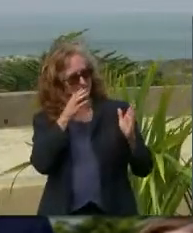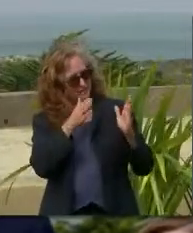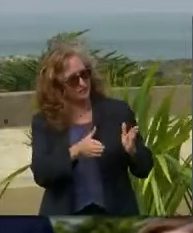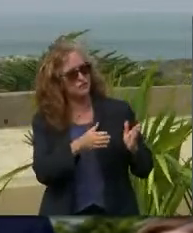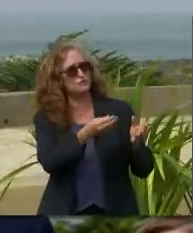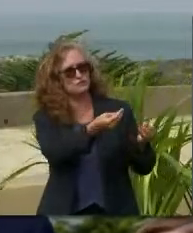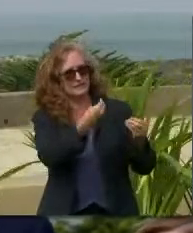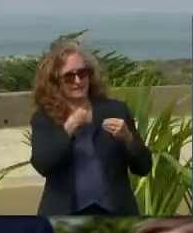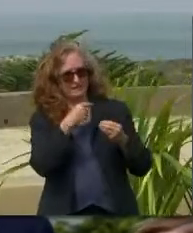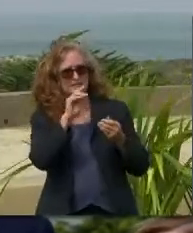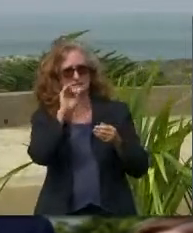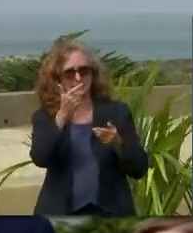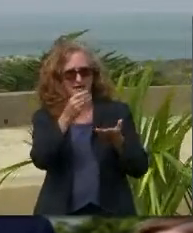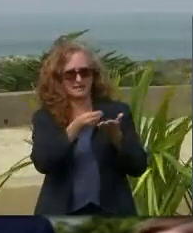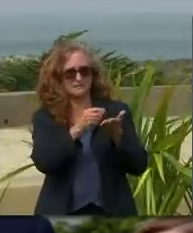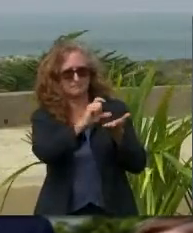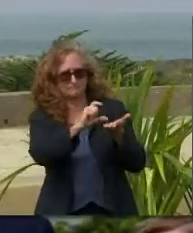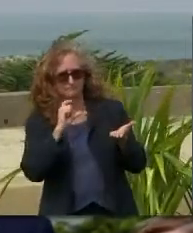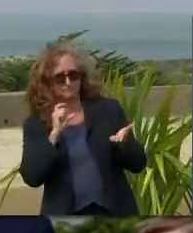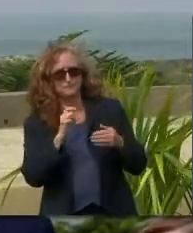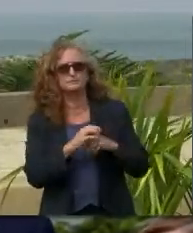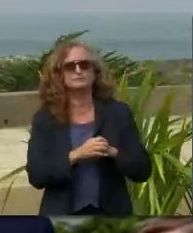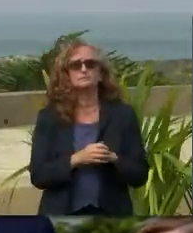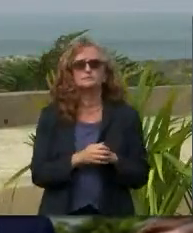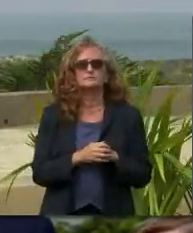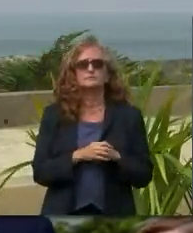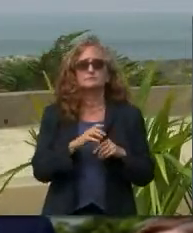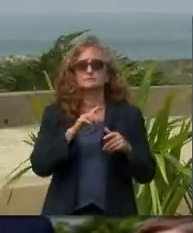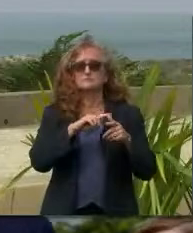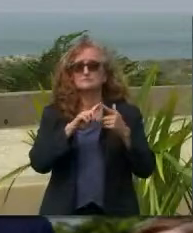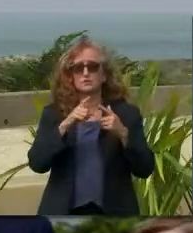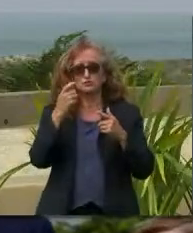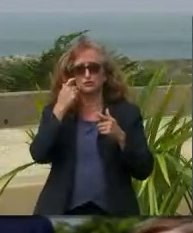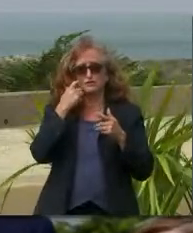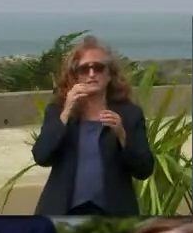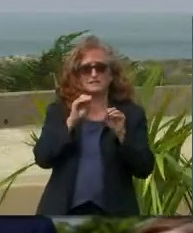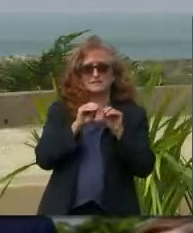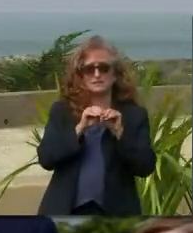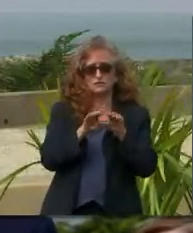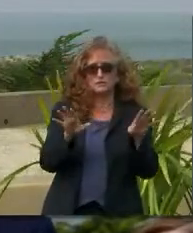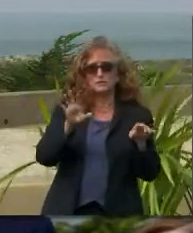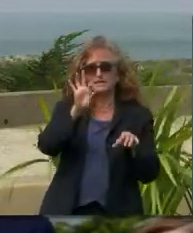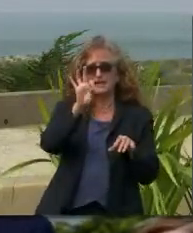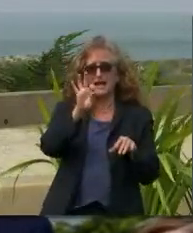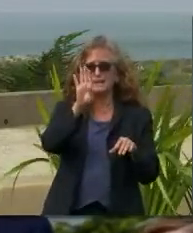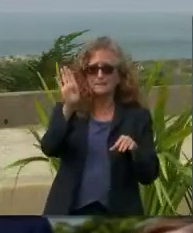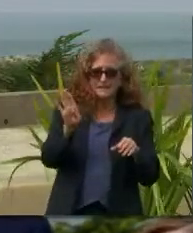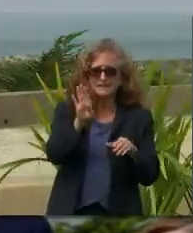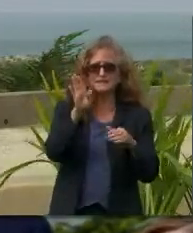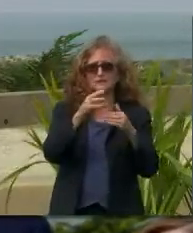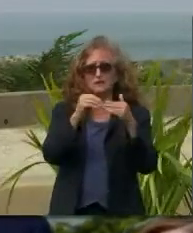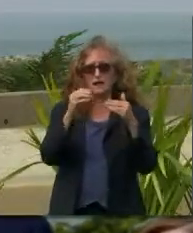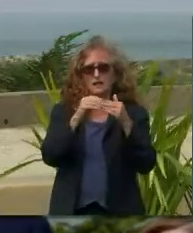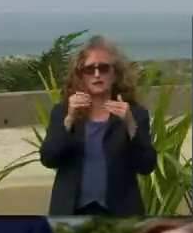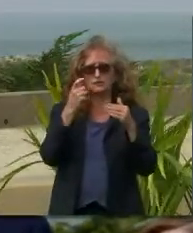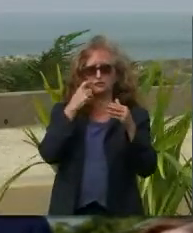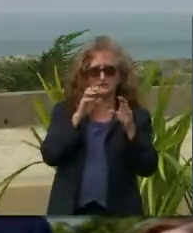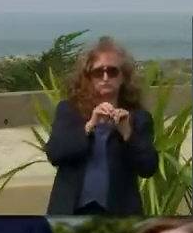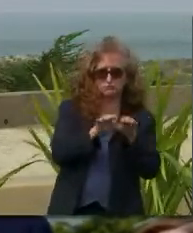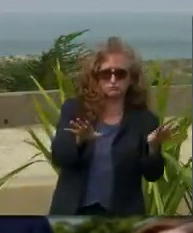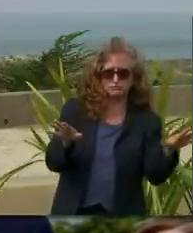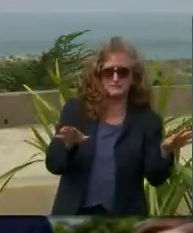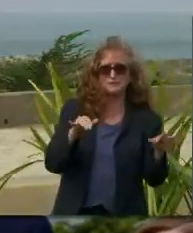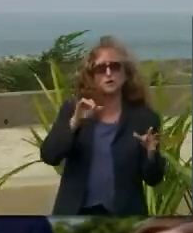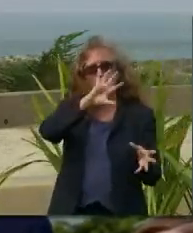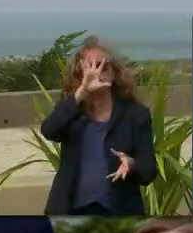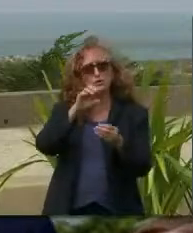It comes on the heels of having just distributed $9 billion additional dollars. So it's almost $20